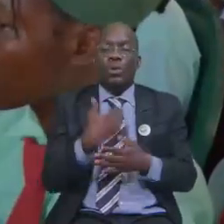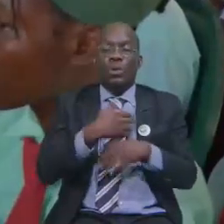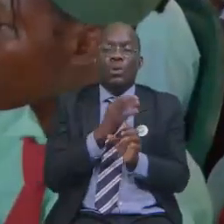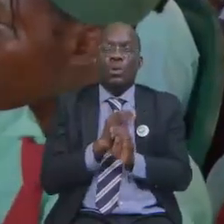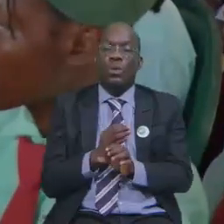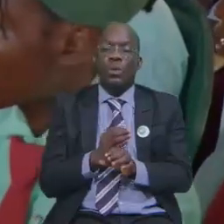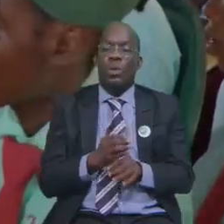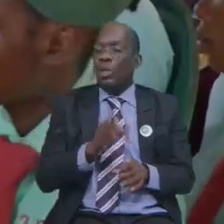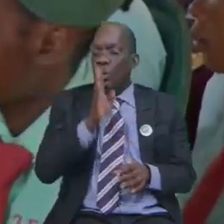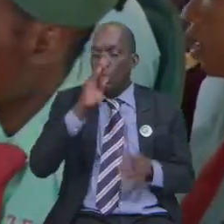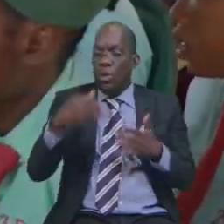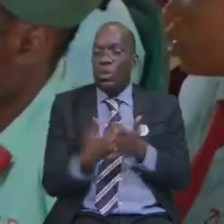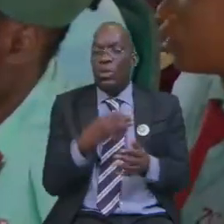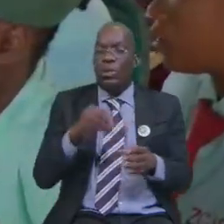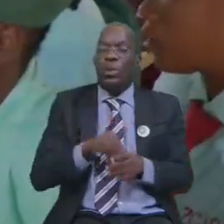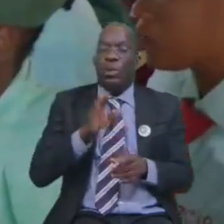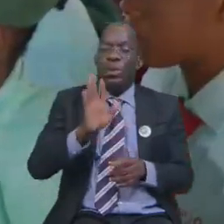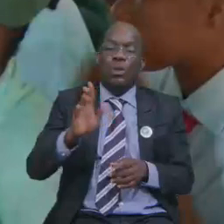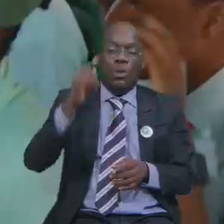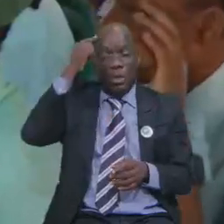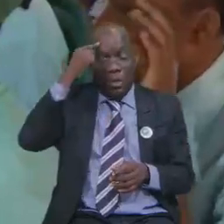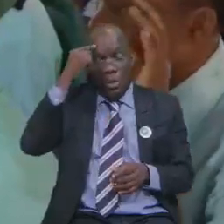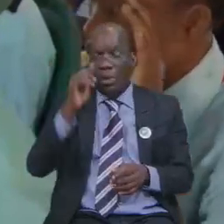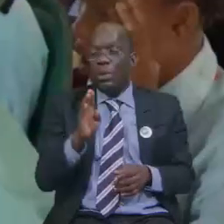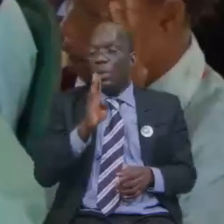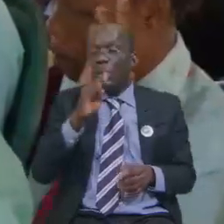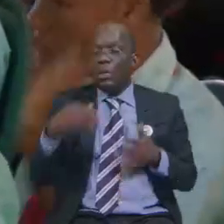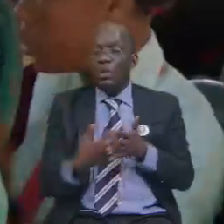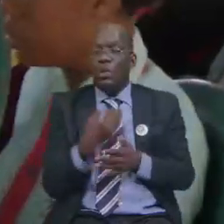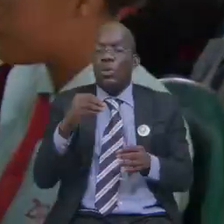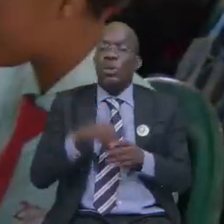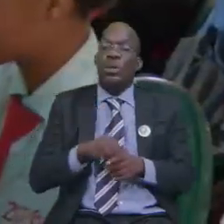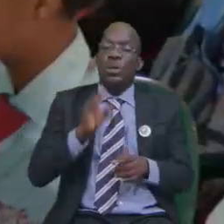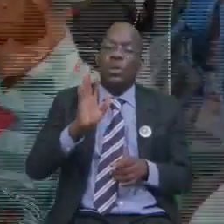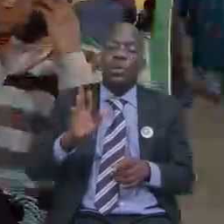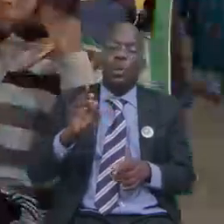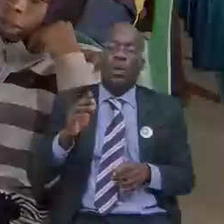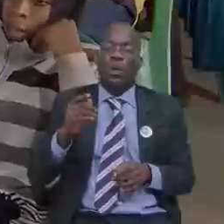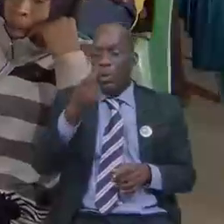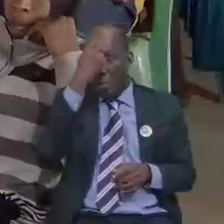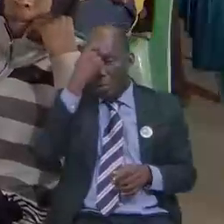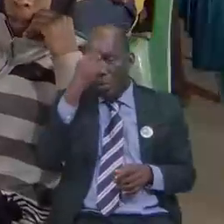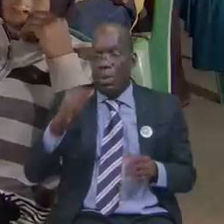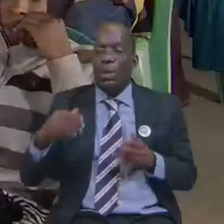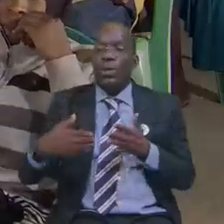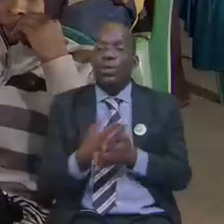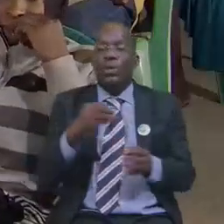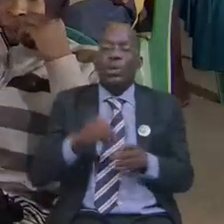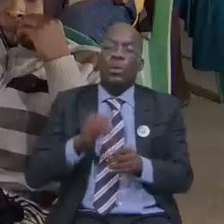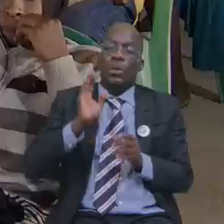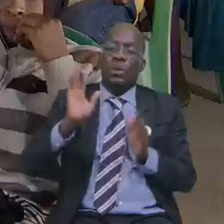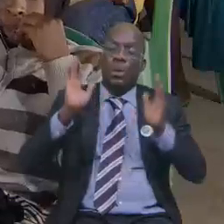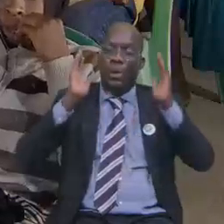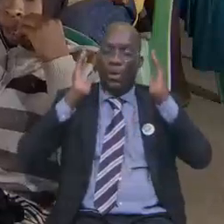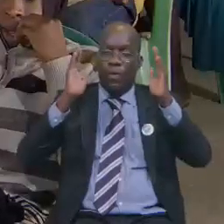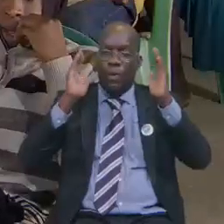your thoughts. You're new in your mind. You're new in your focus. You're new